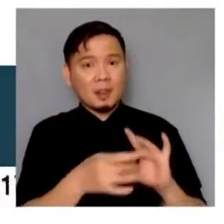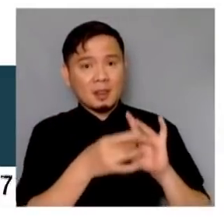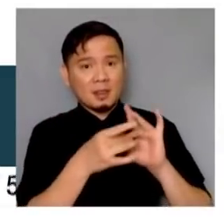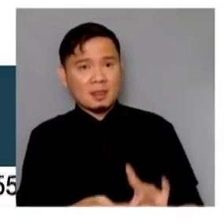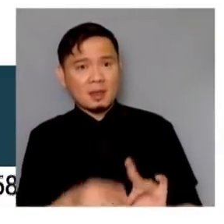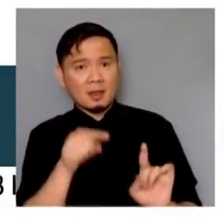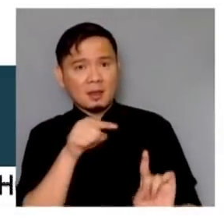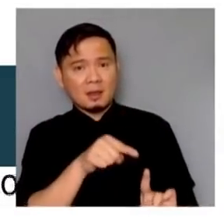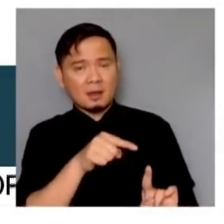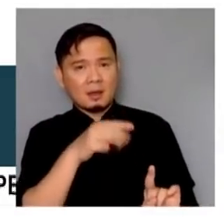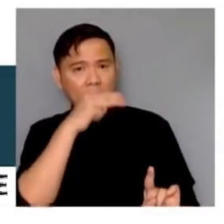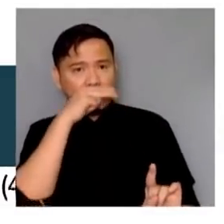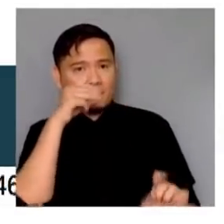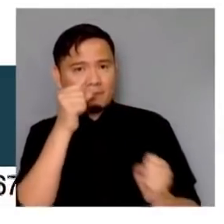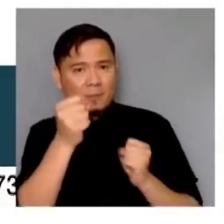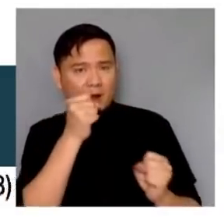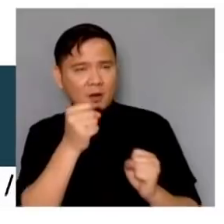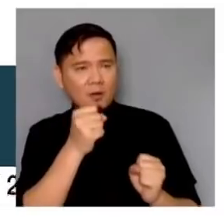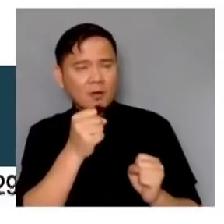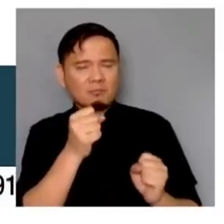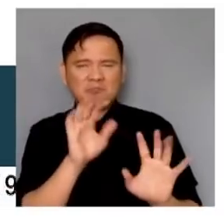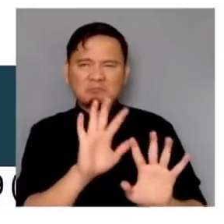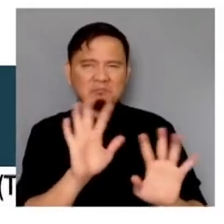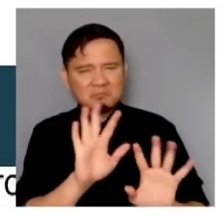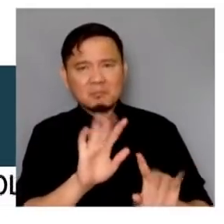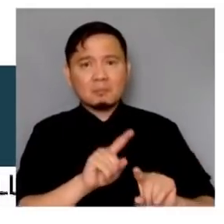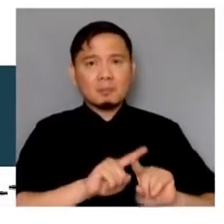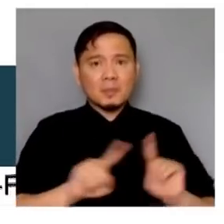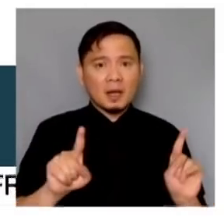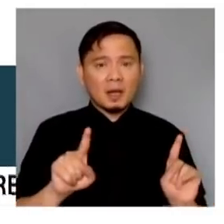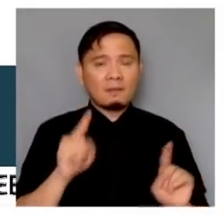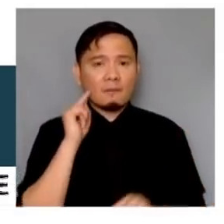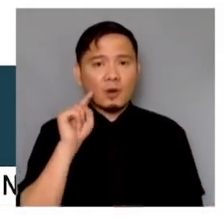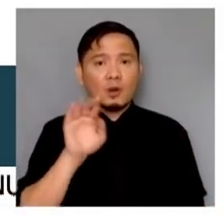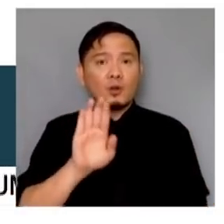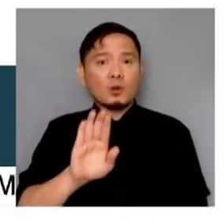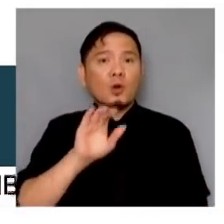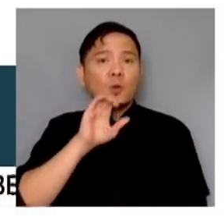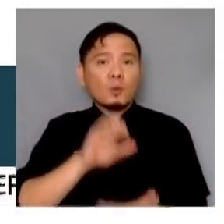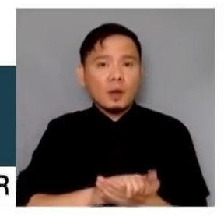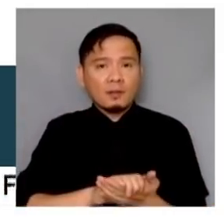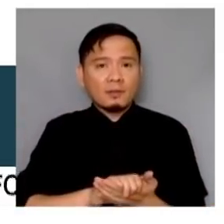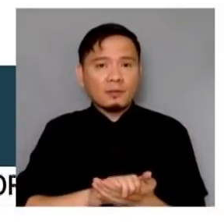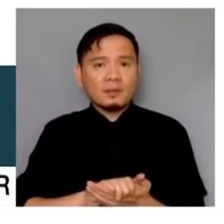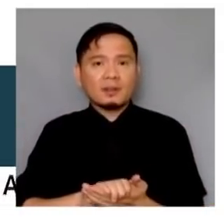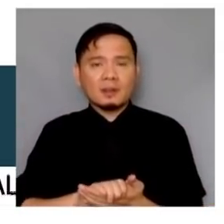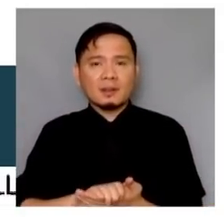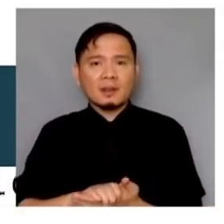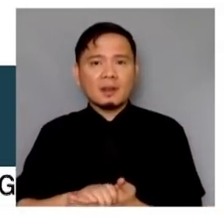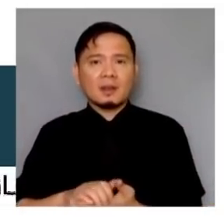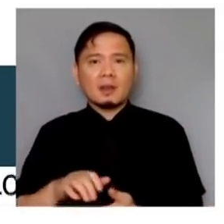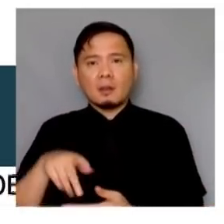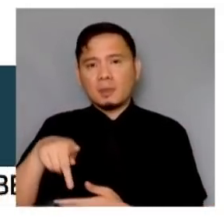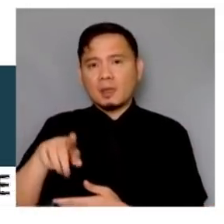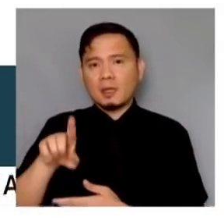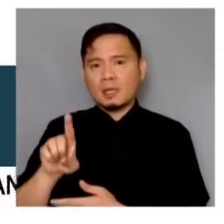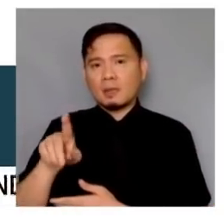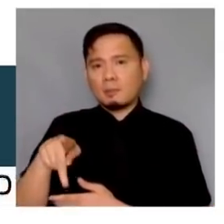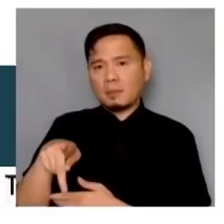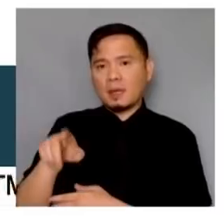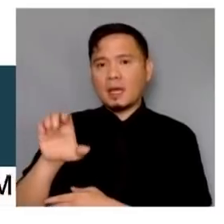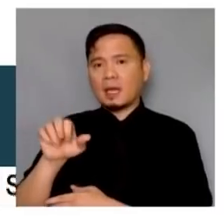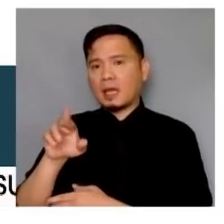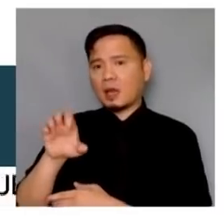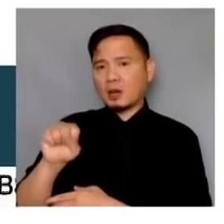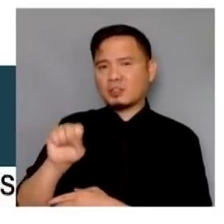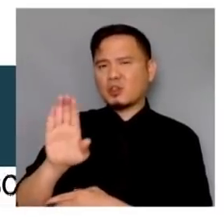Pacquiao's presidential bid, but the bid of your wife as party list representative for PDP Cares. I want to